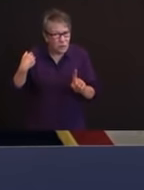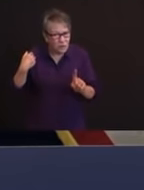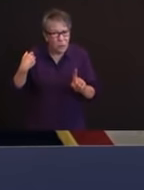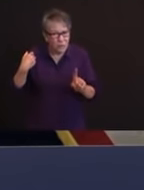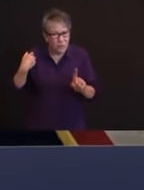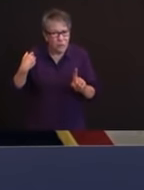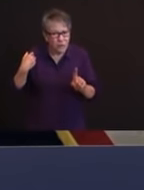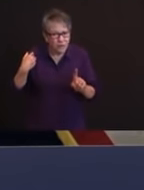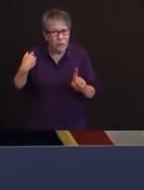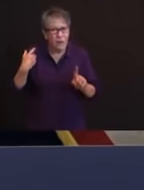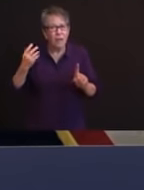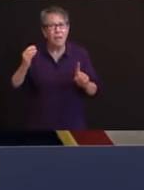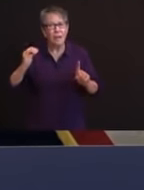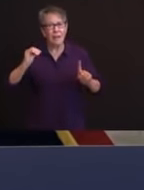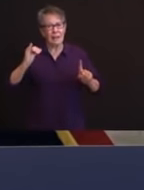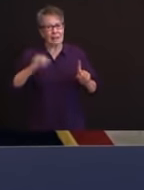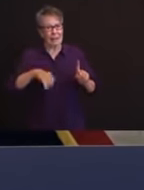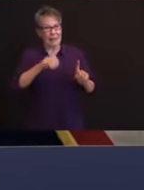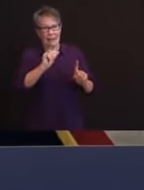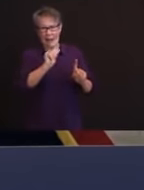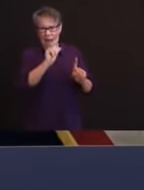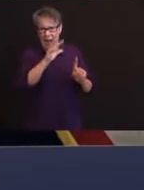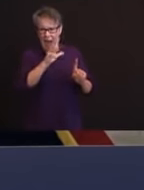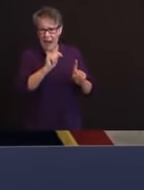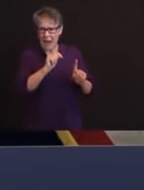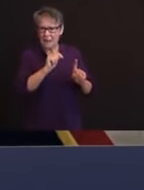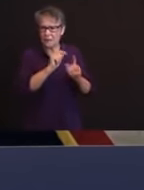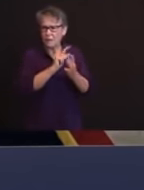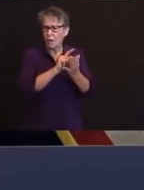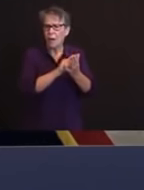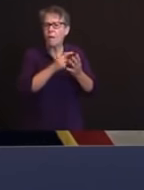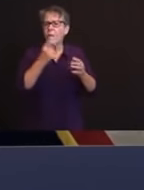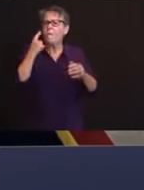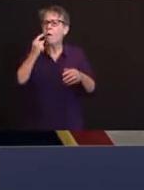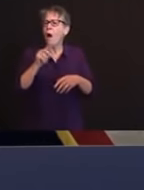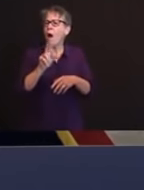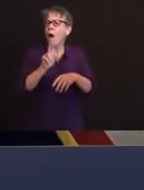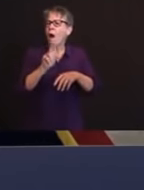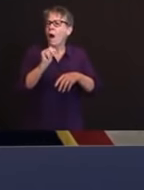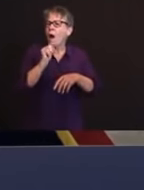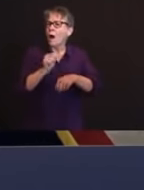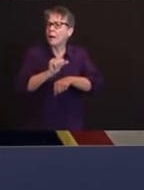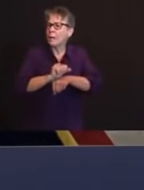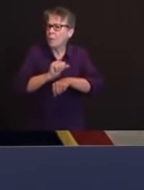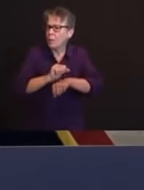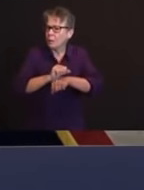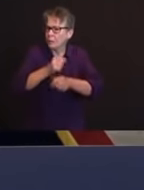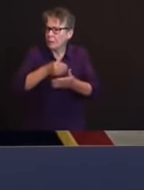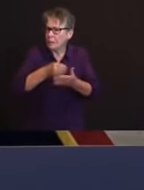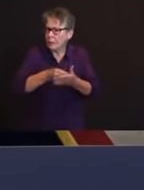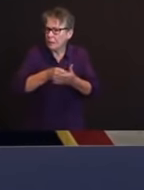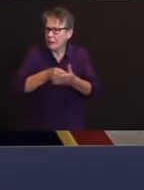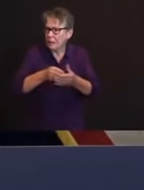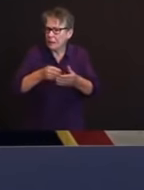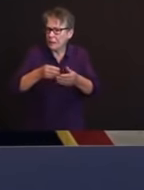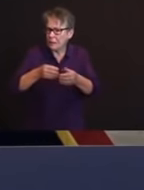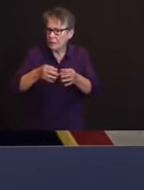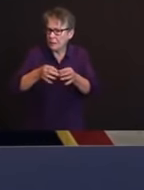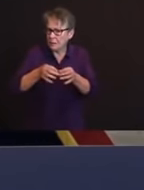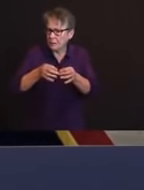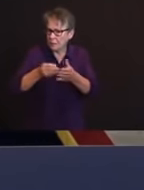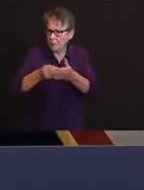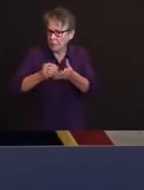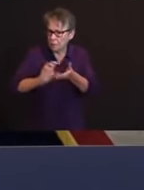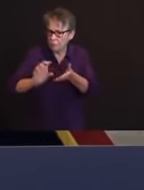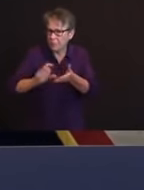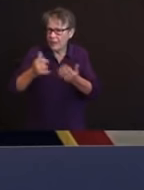like extending unemployment relief, extending eviction protections, providing support to small businesses, getting